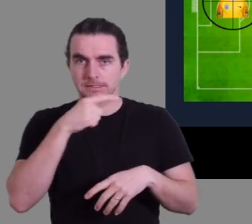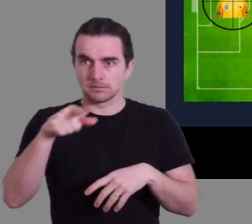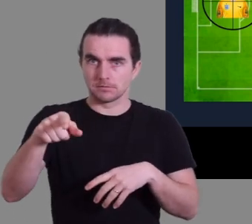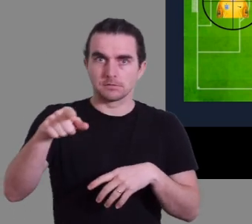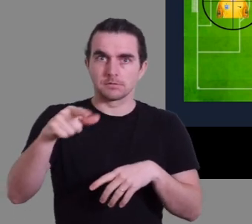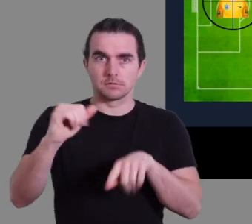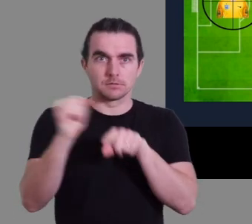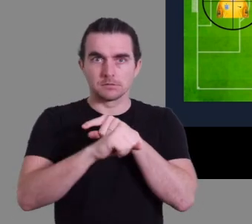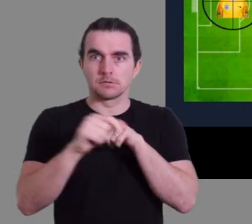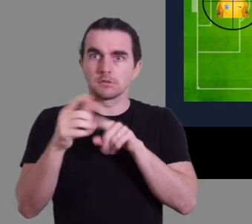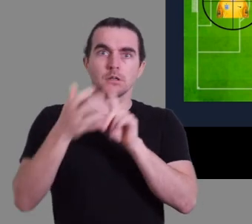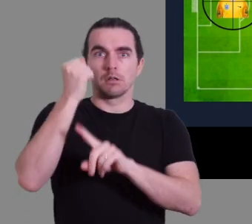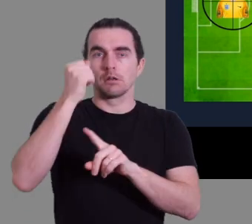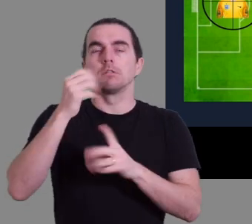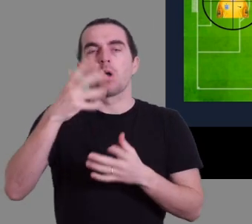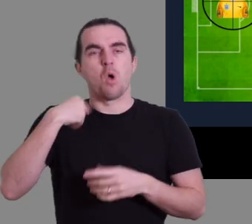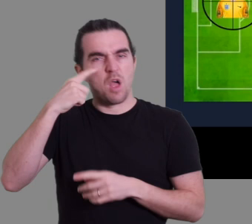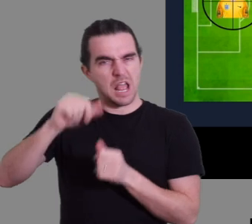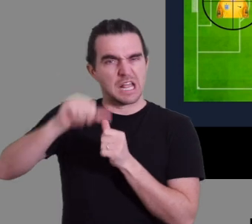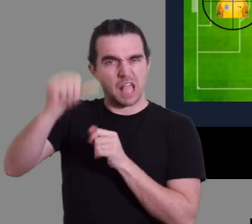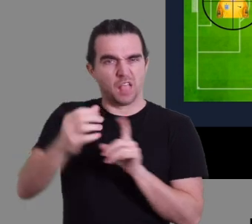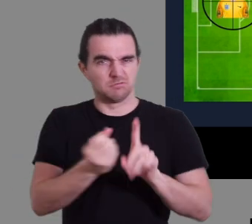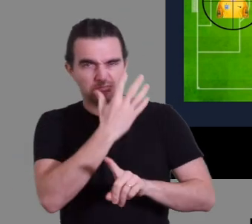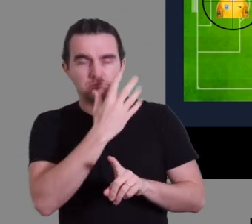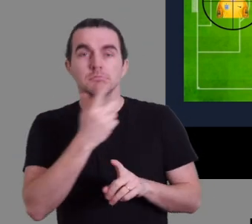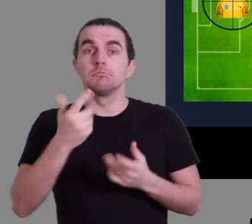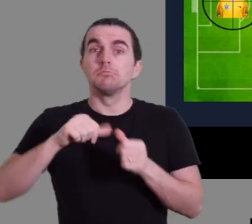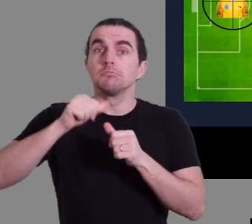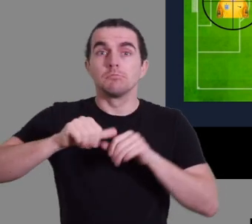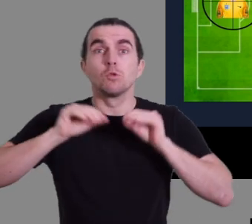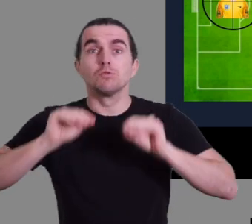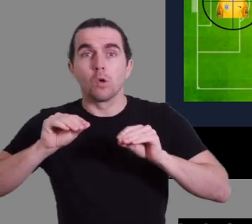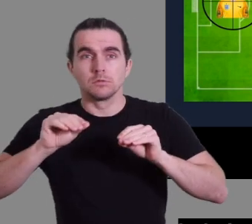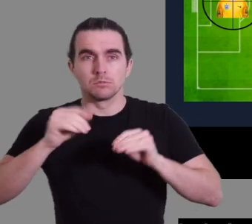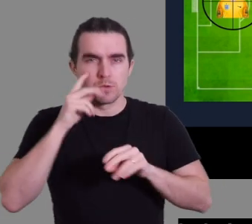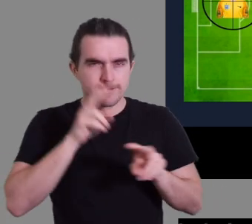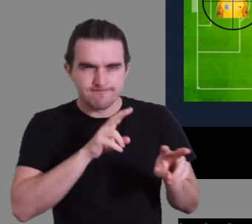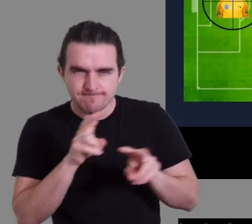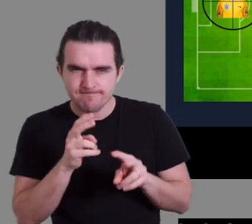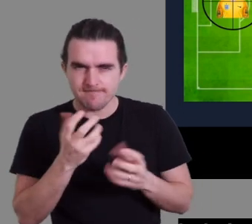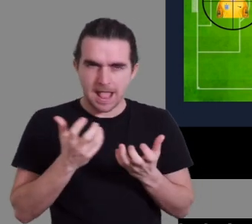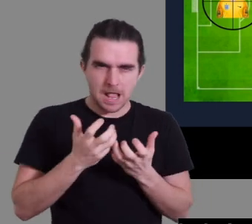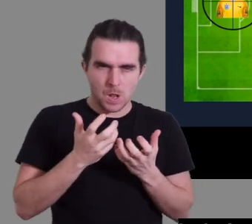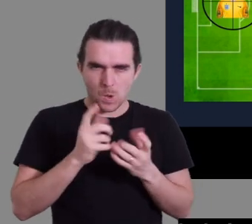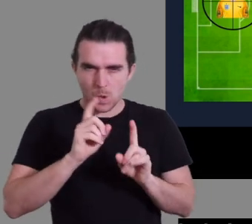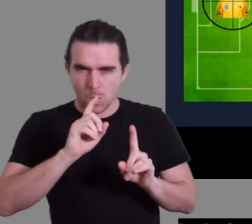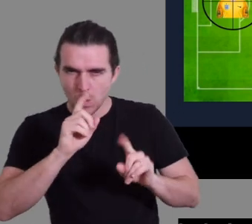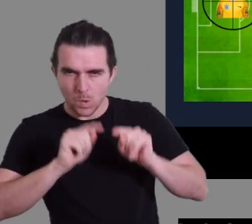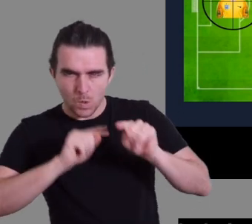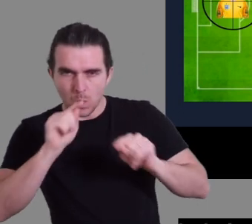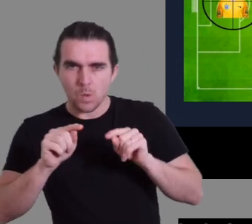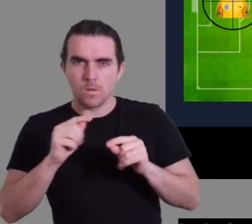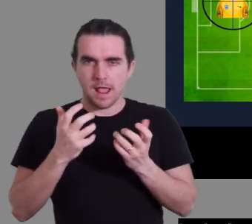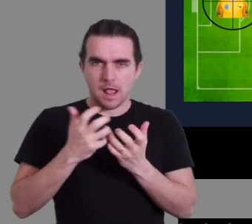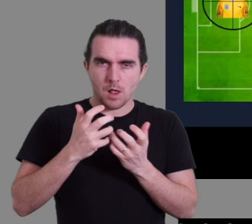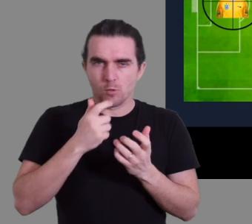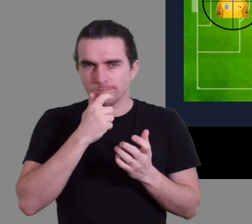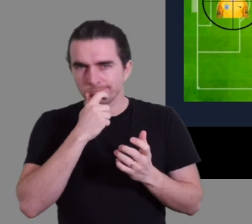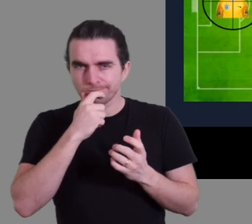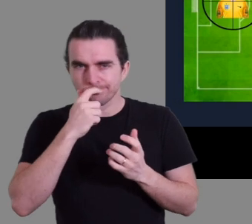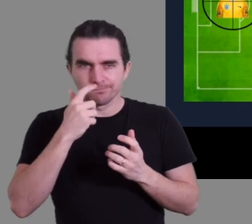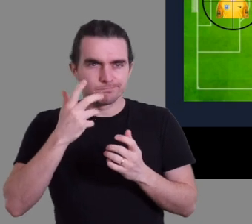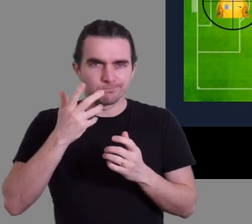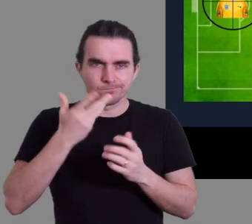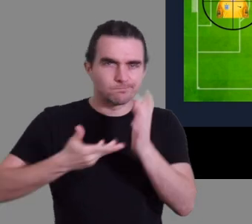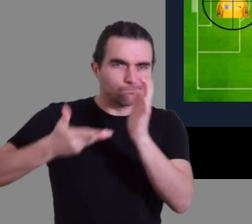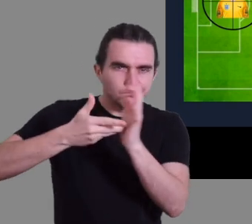that day. The next side to that, obviously, the next coach is looking at that. He's looking at what it is, and maybe he has to double up. He has to